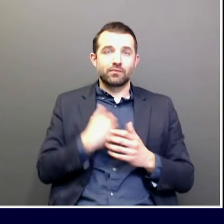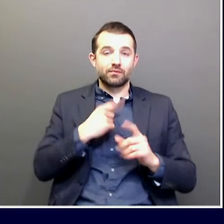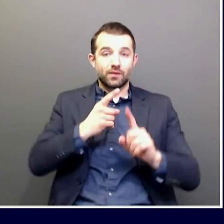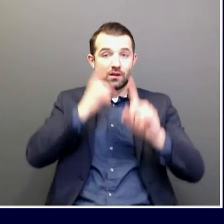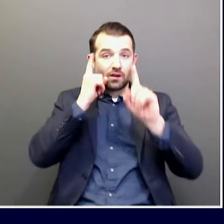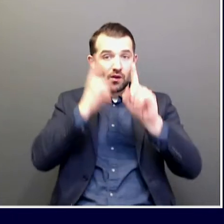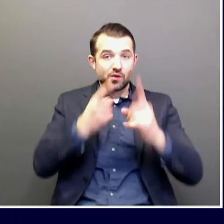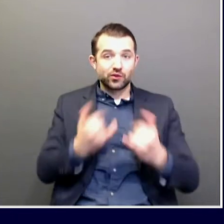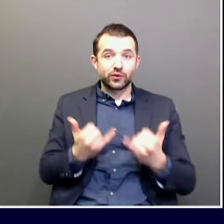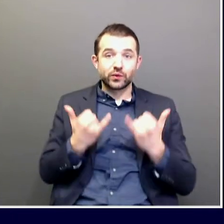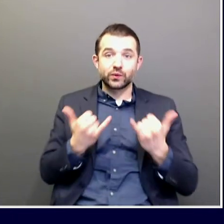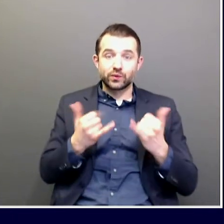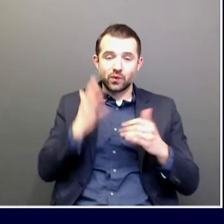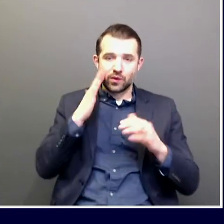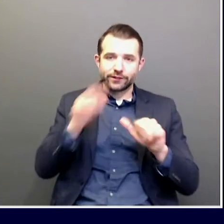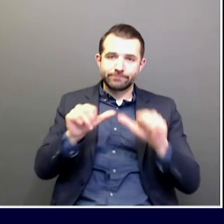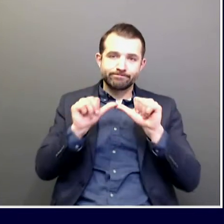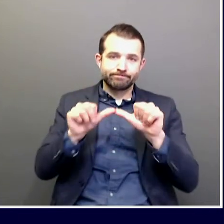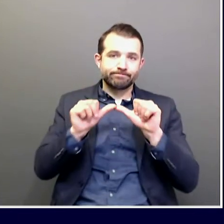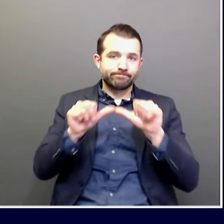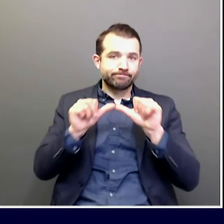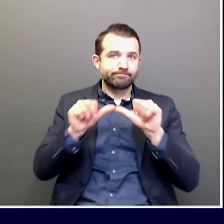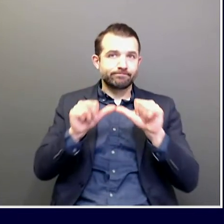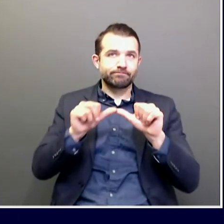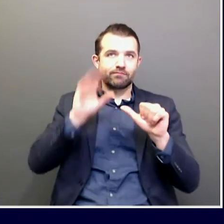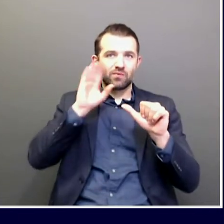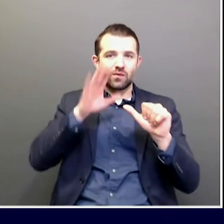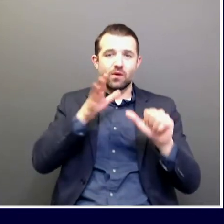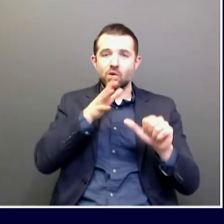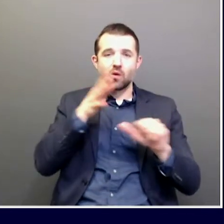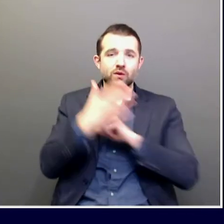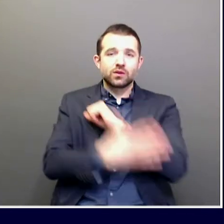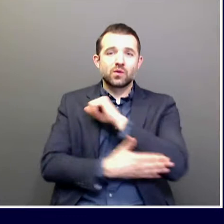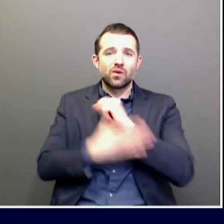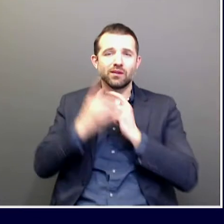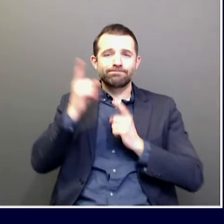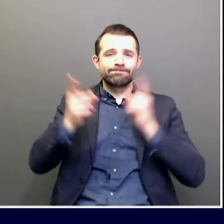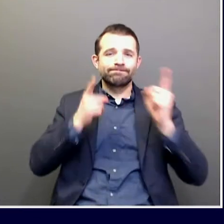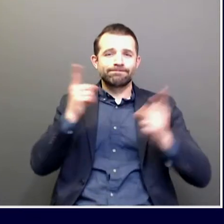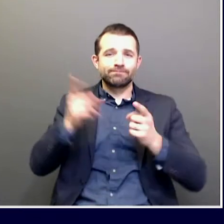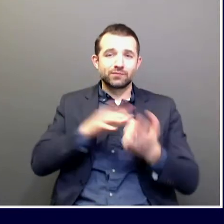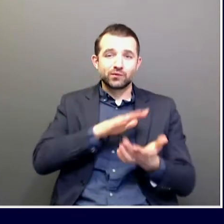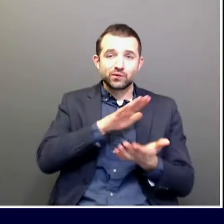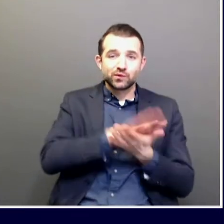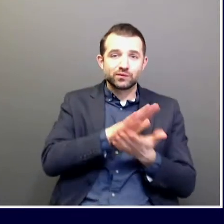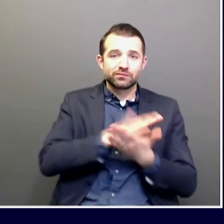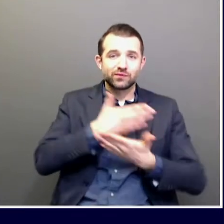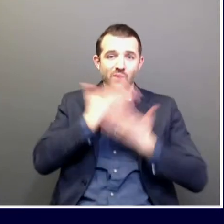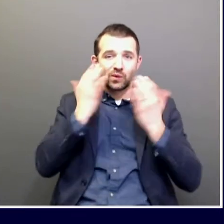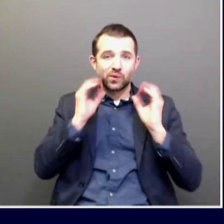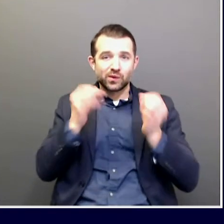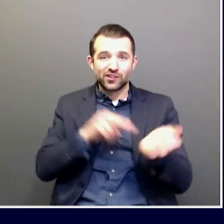engagement to have a behavioral health counseling session, for example. So we have been working